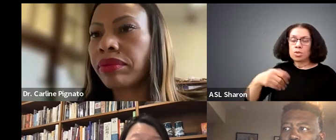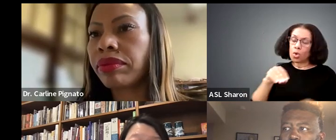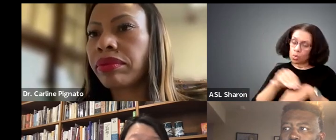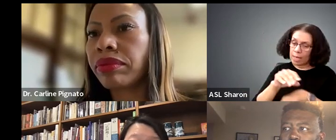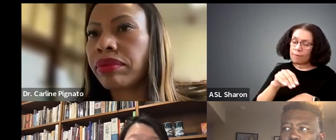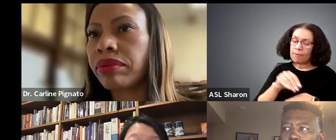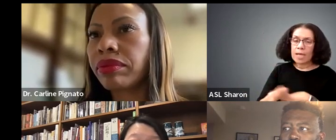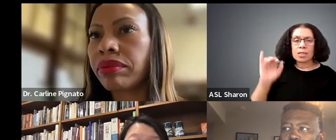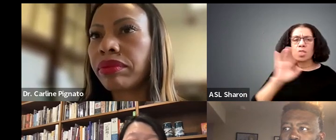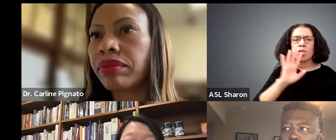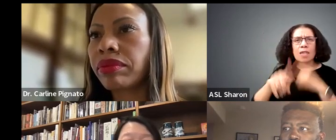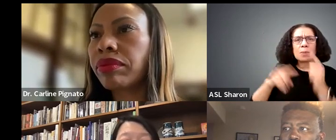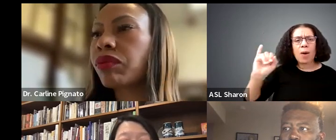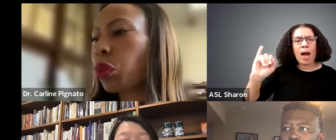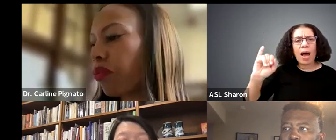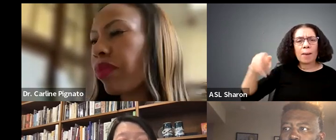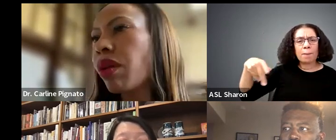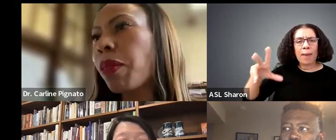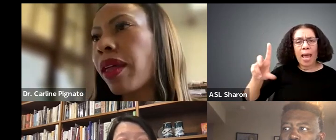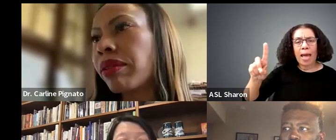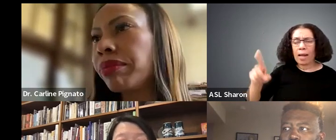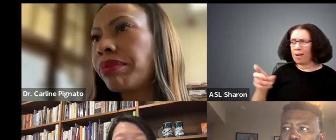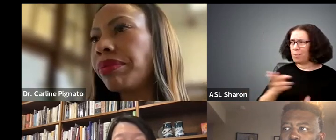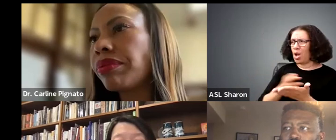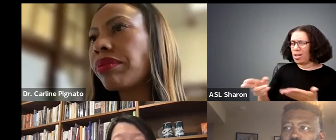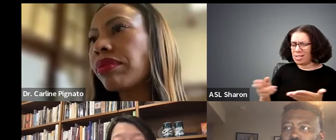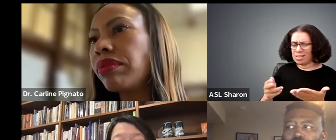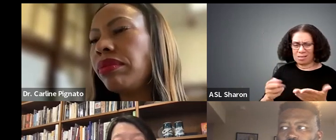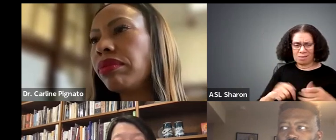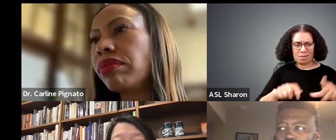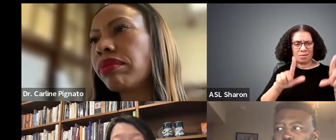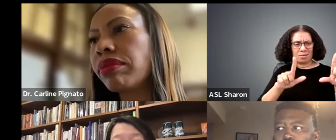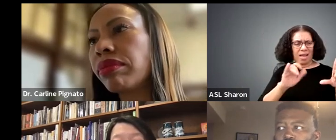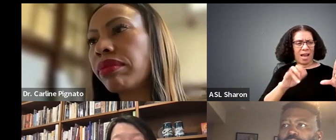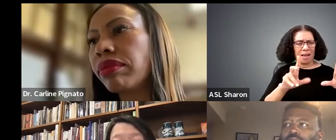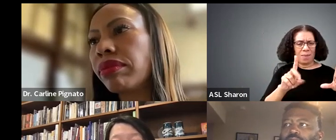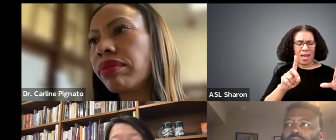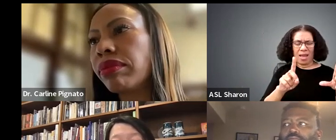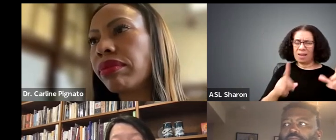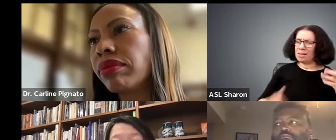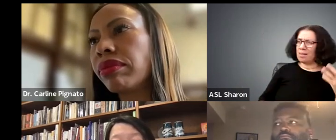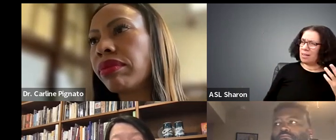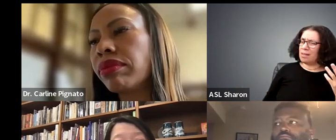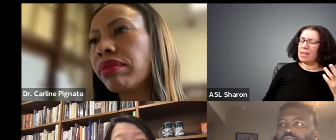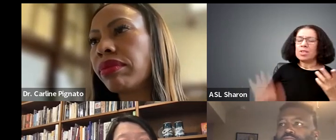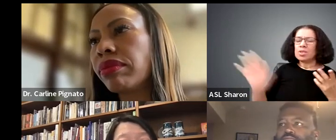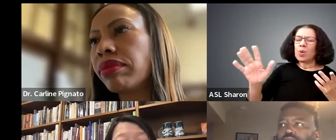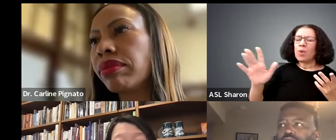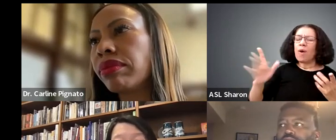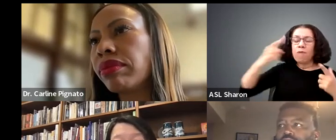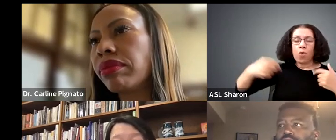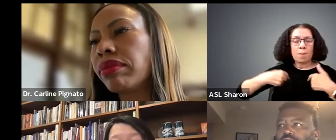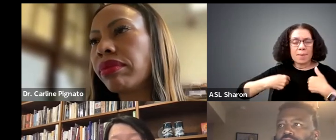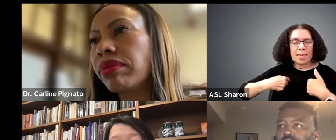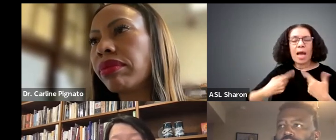the iPads, and I don't know what's going to be on the iPads, but he mentioned giving an iPad or something, and the way it's done. So this is for me trying